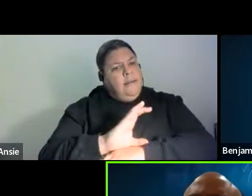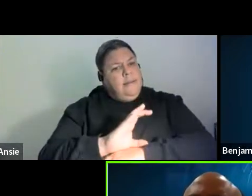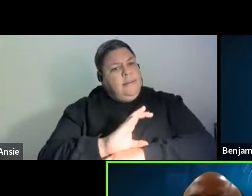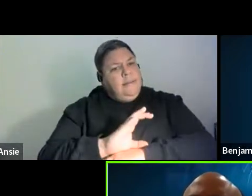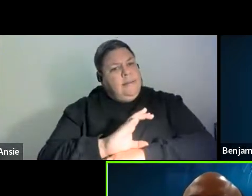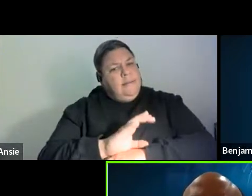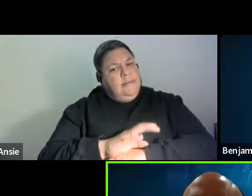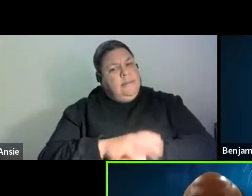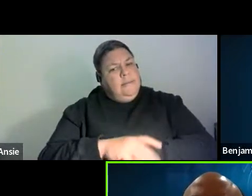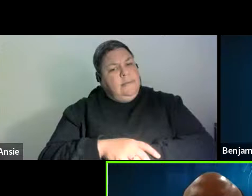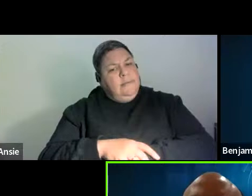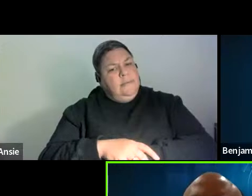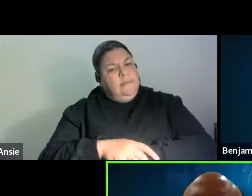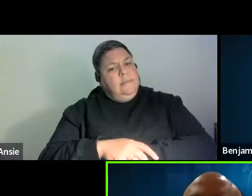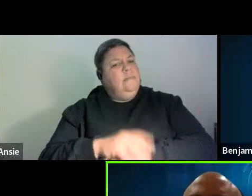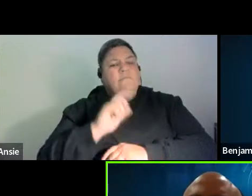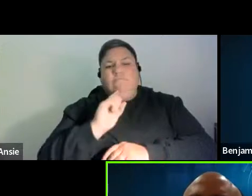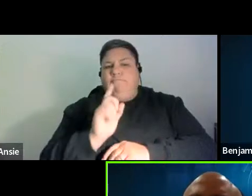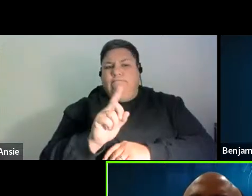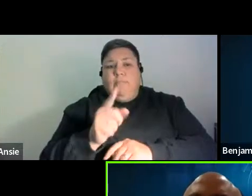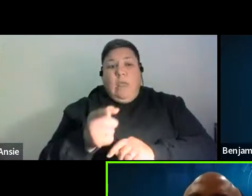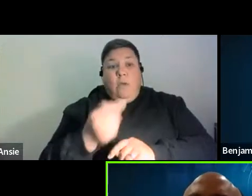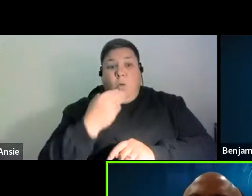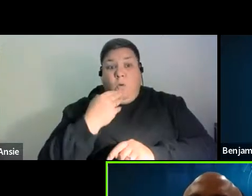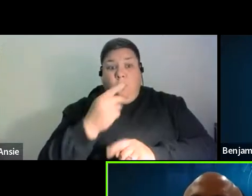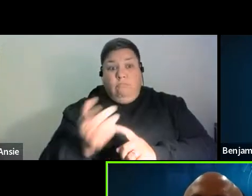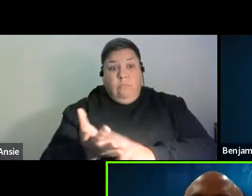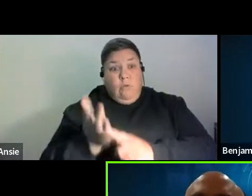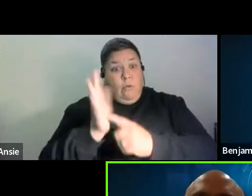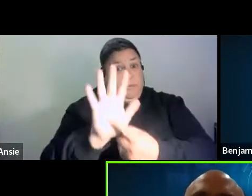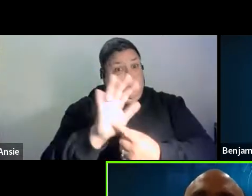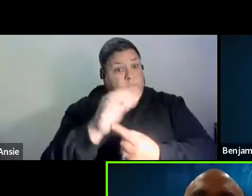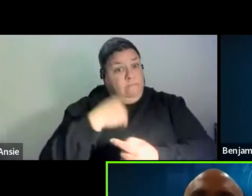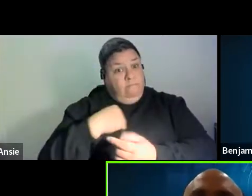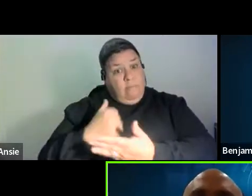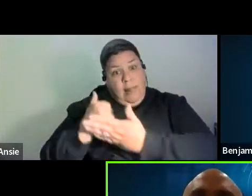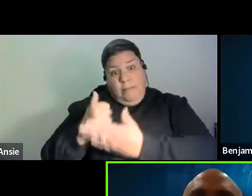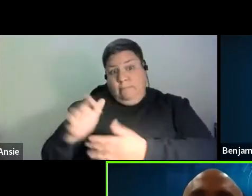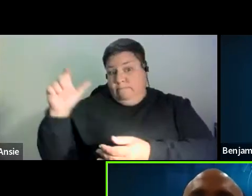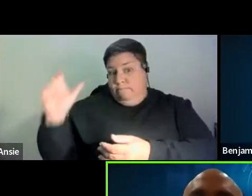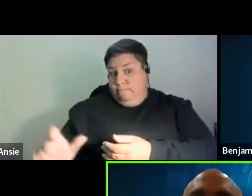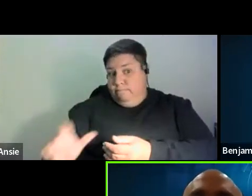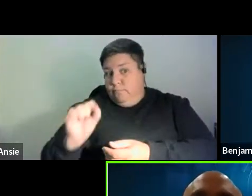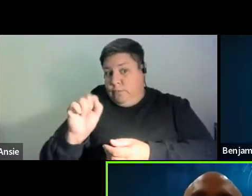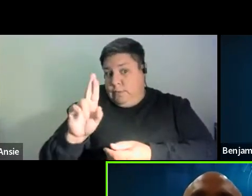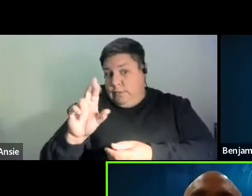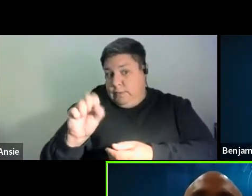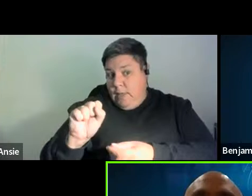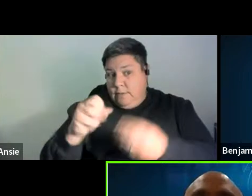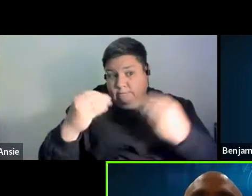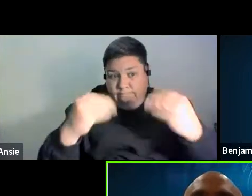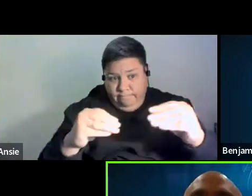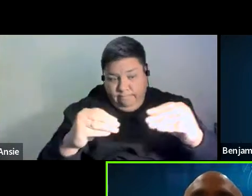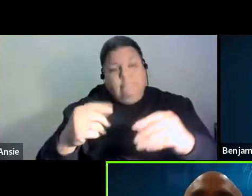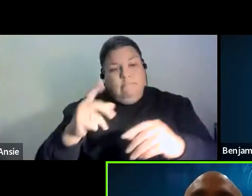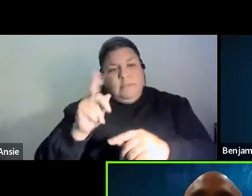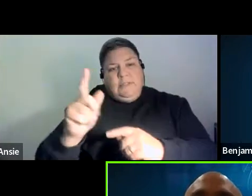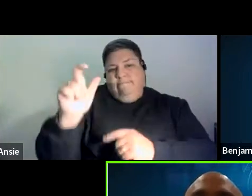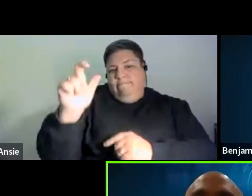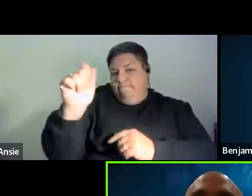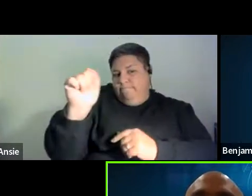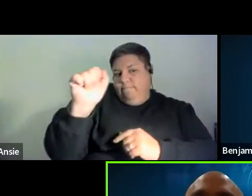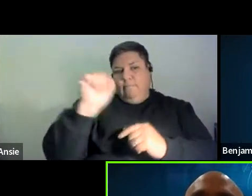the representative. Now remember, the representative information that we would need to have on our